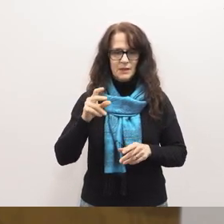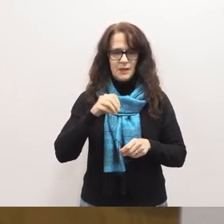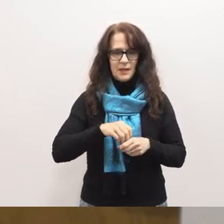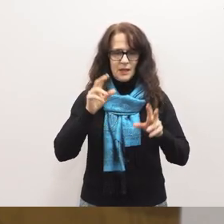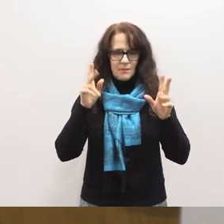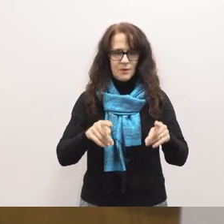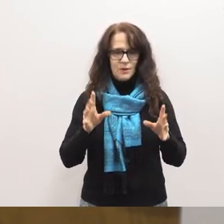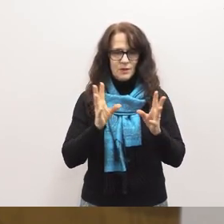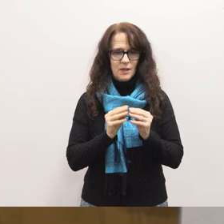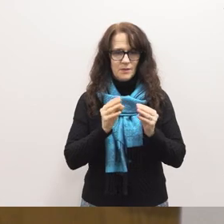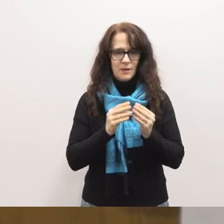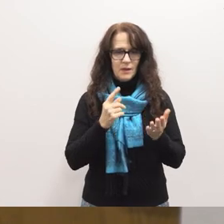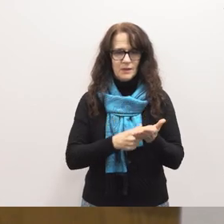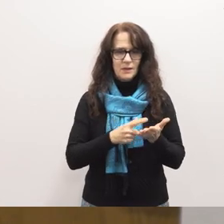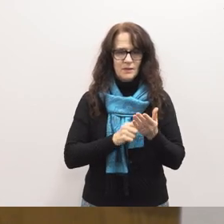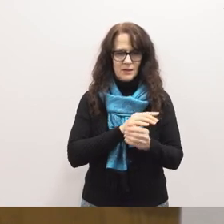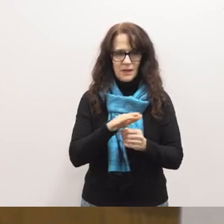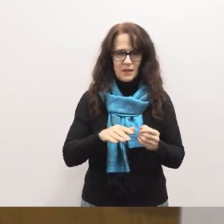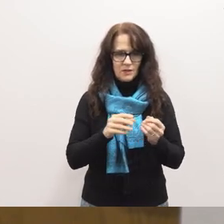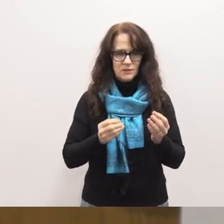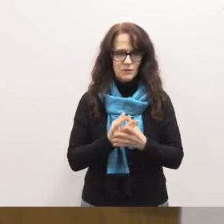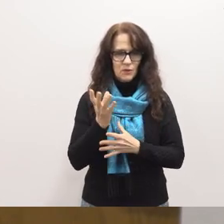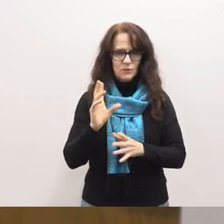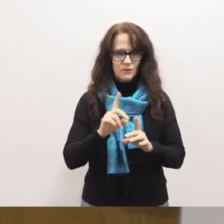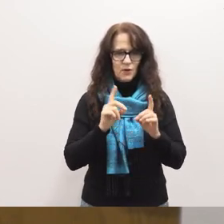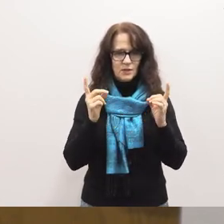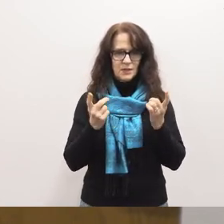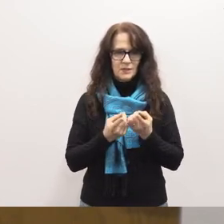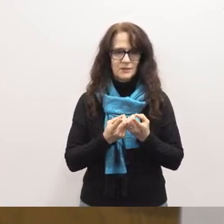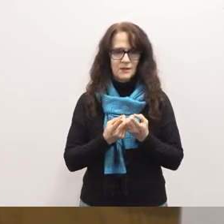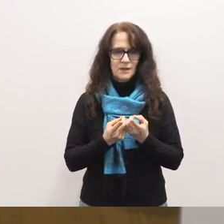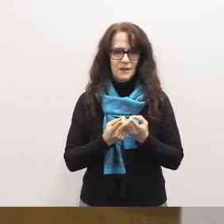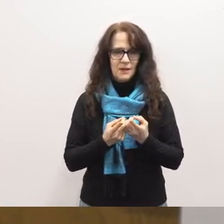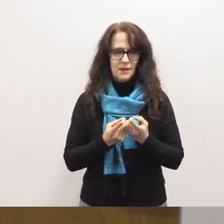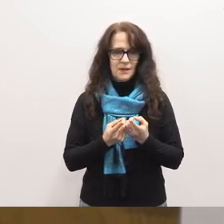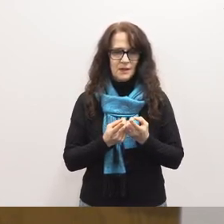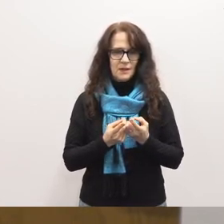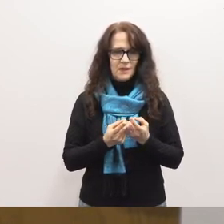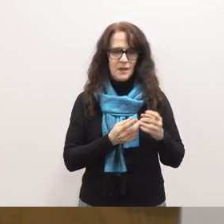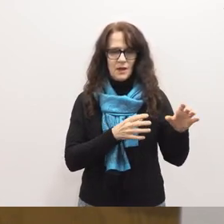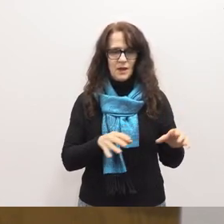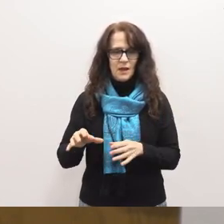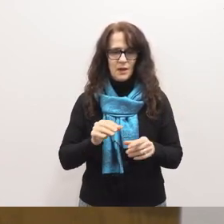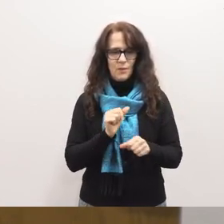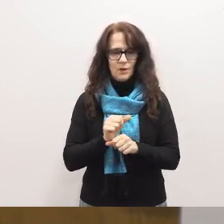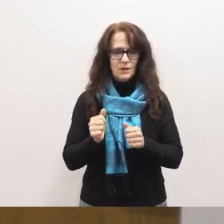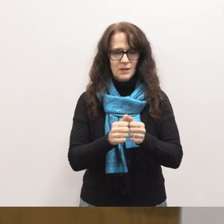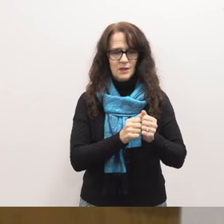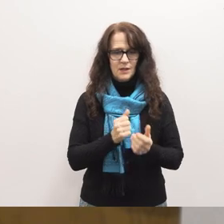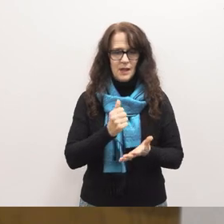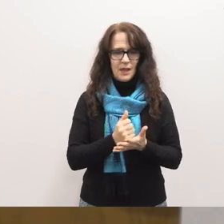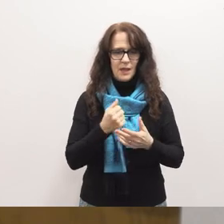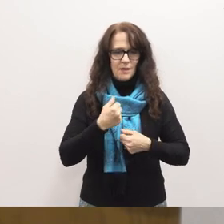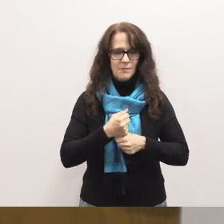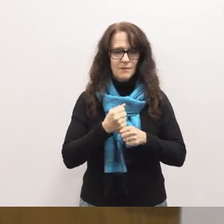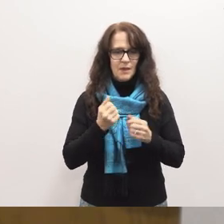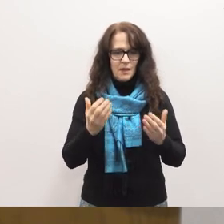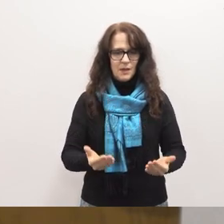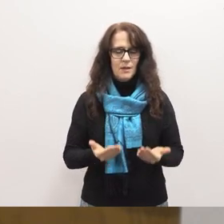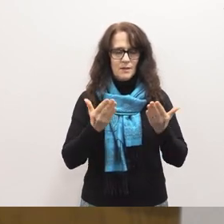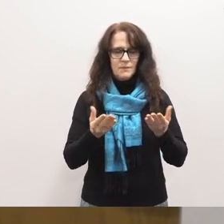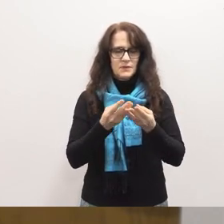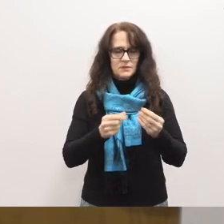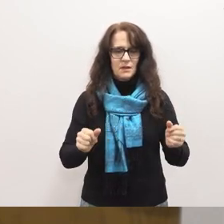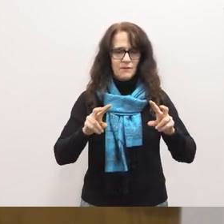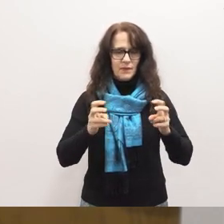meeting and discussed areas of growth for our district and are actively working together to help make recommendations to solve some of